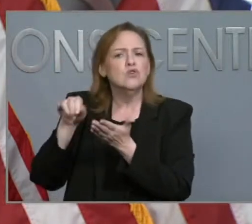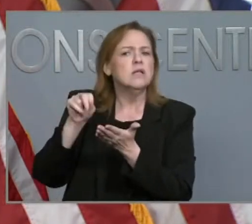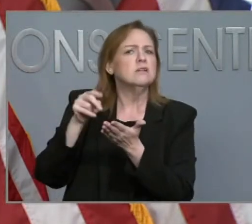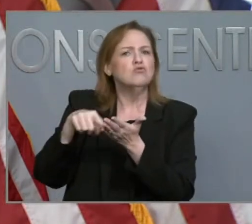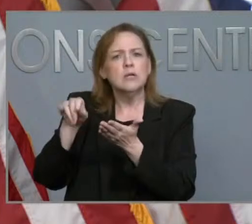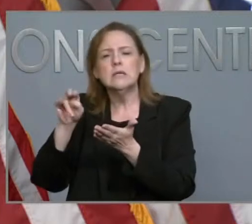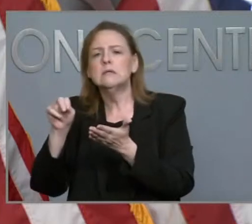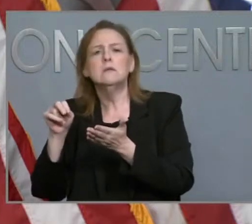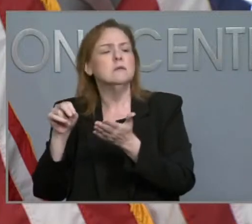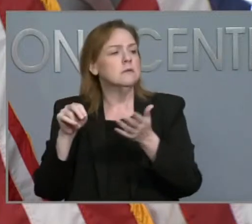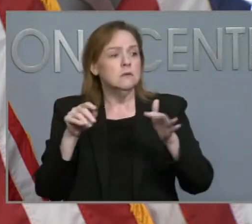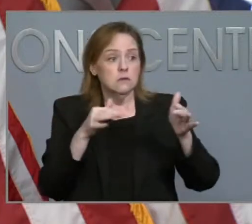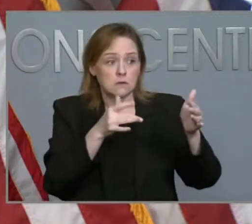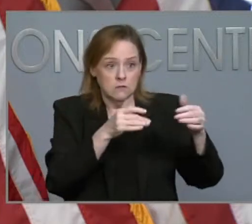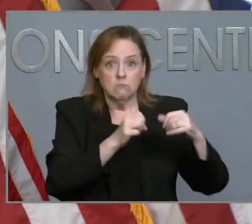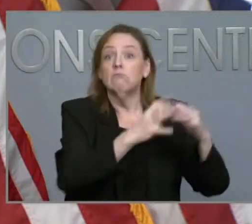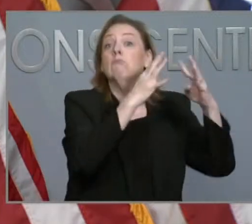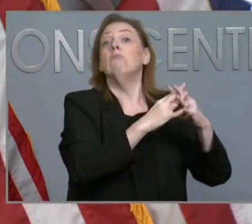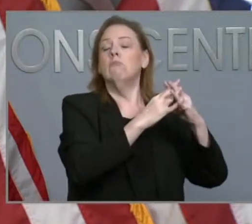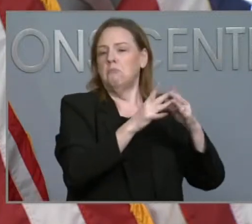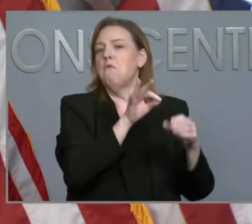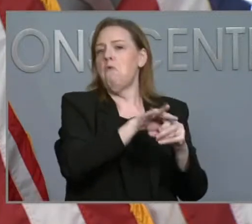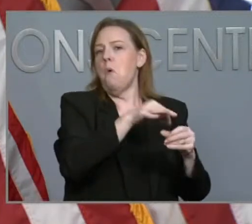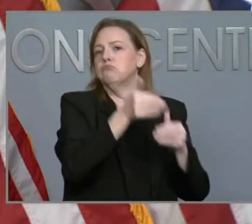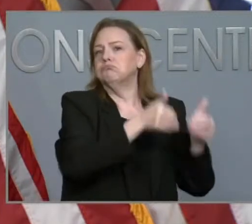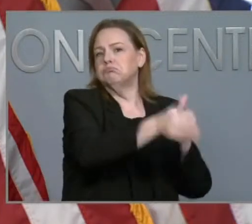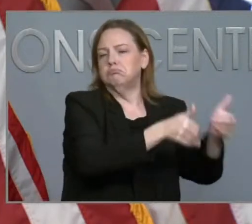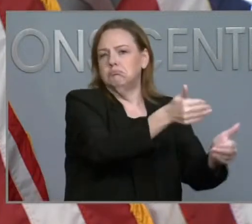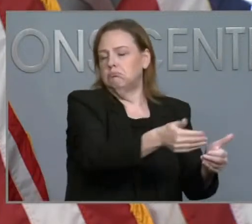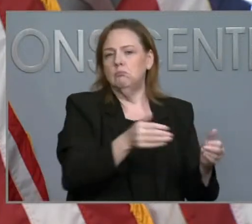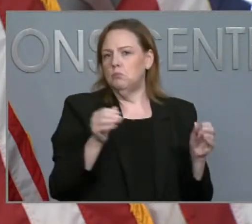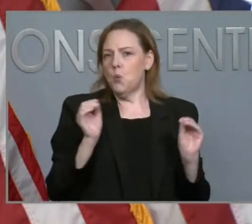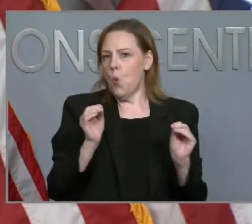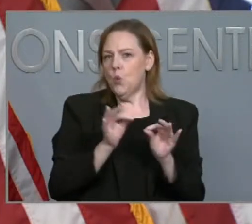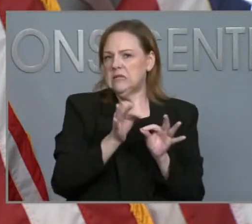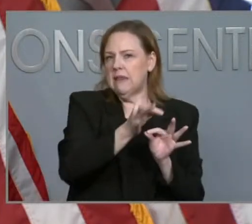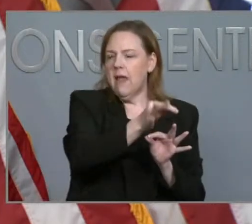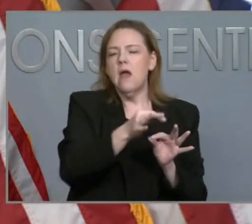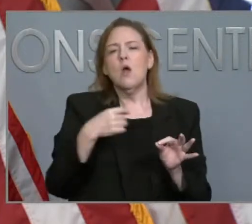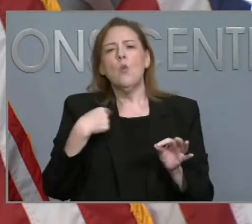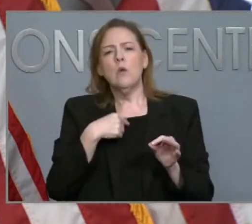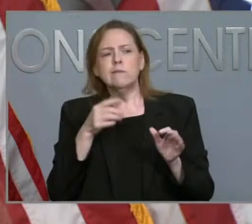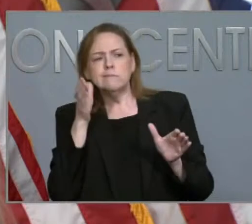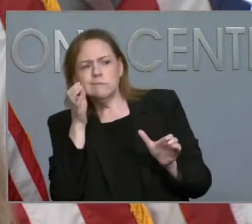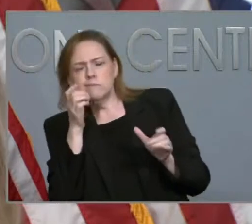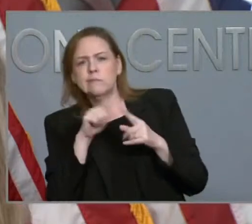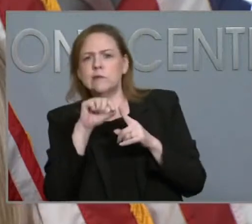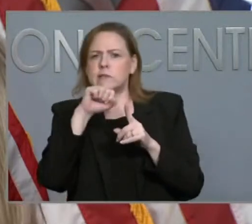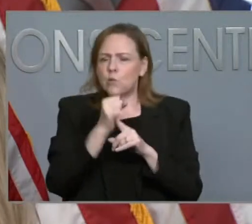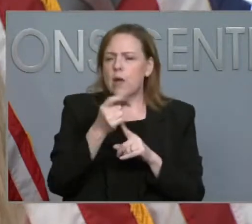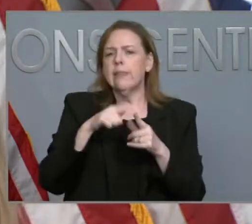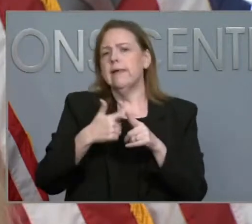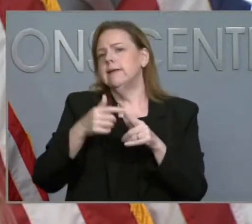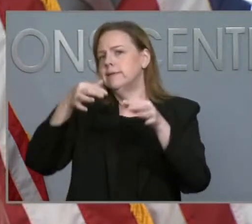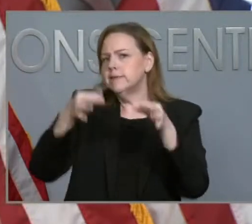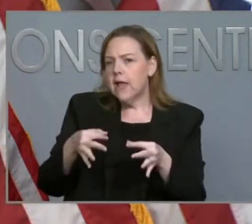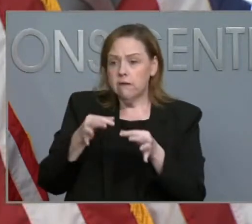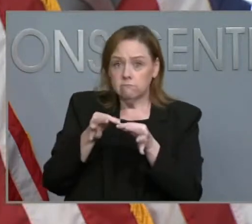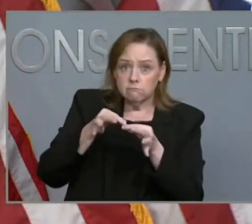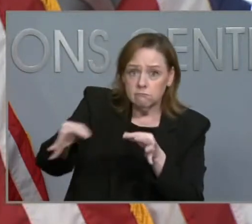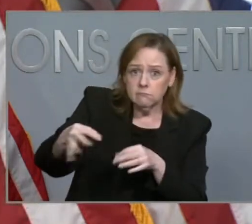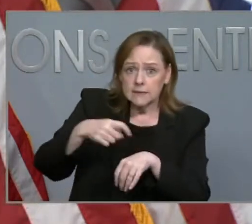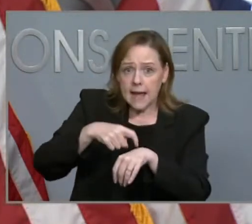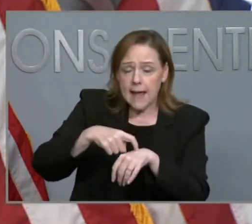or disruption in voting. And so that's what the state board weighs when they consider it. So the role that I have and General